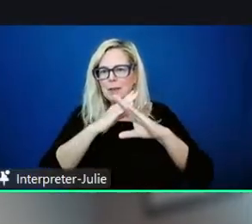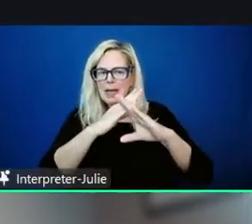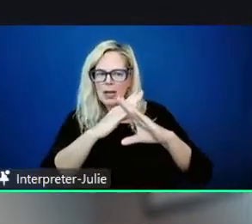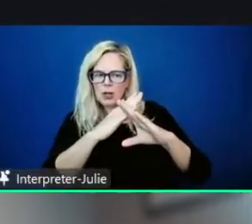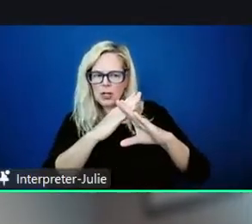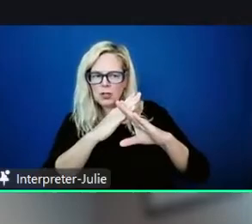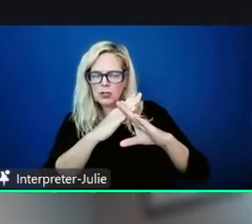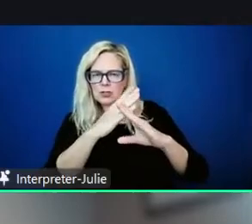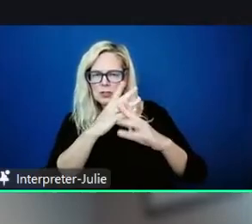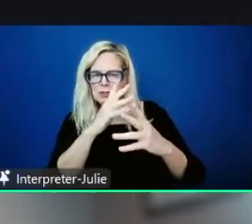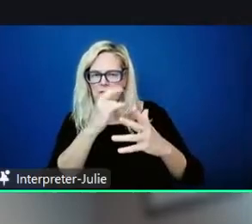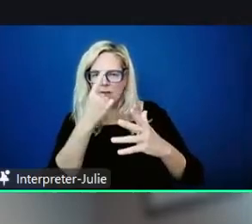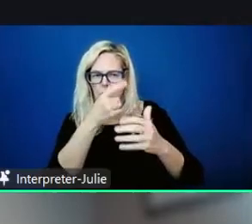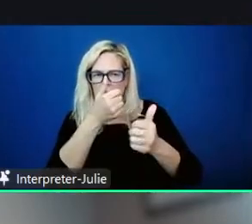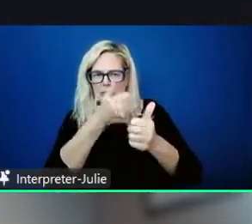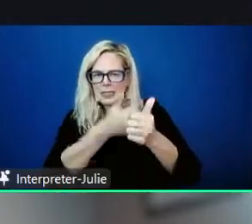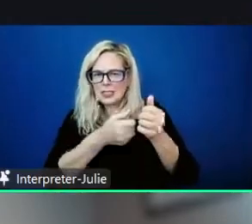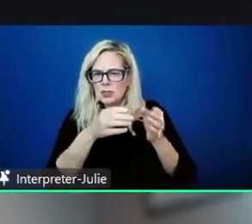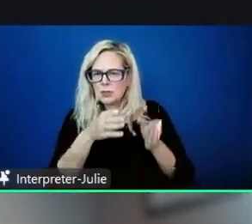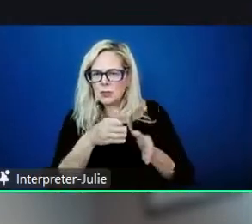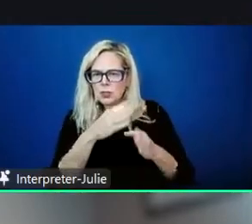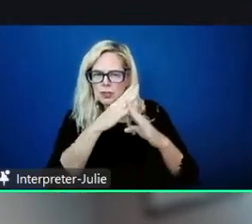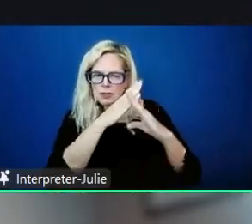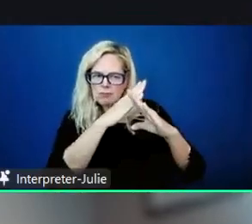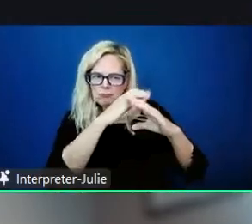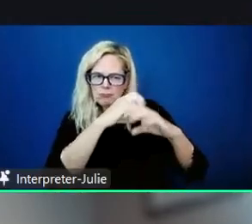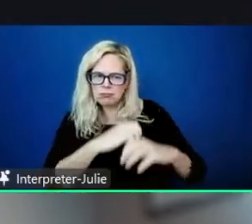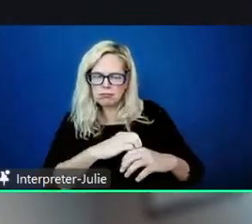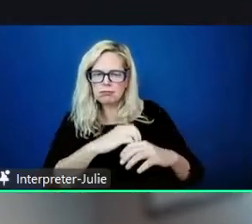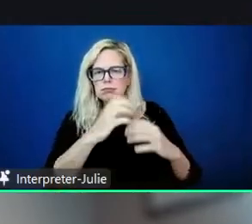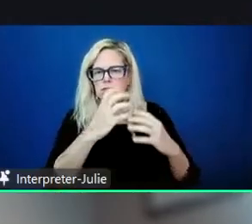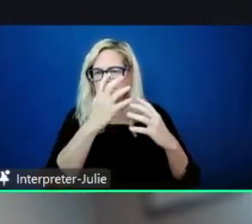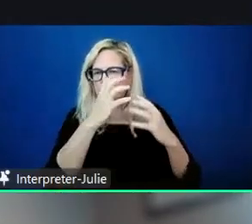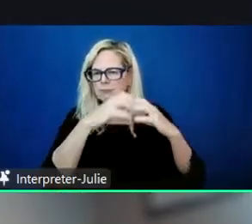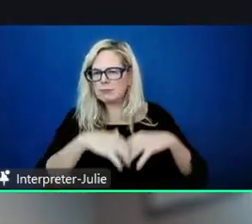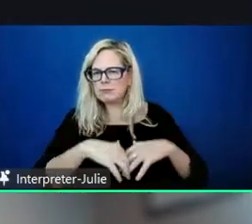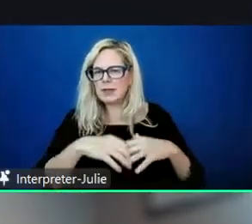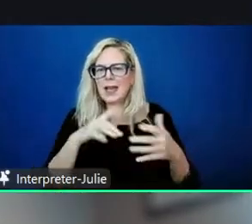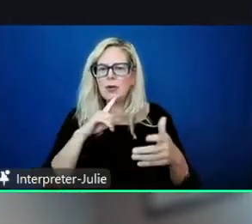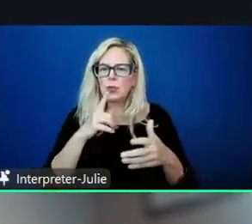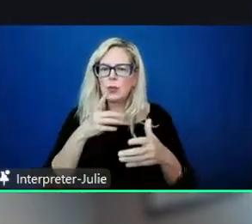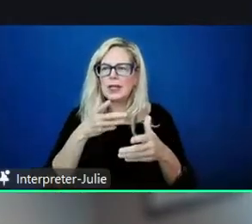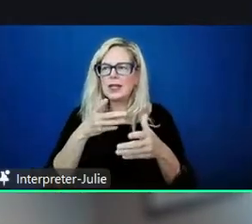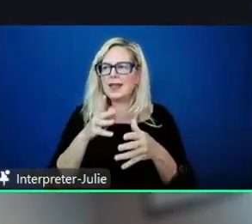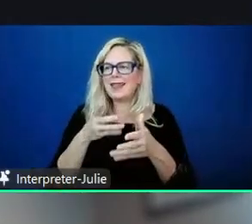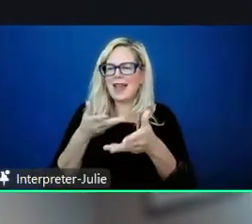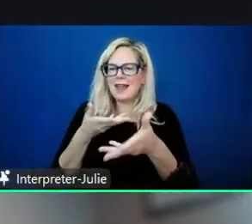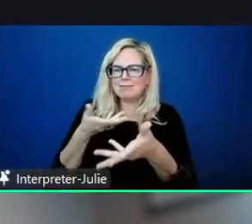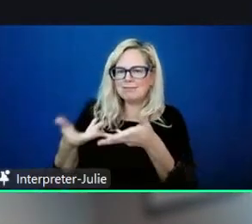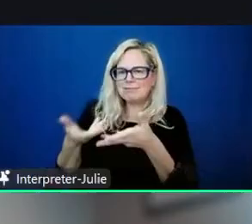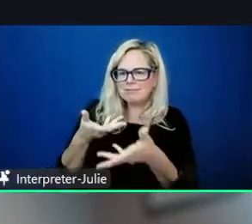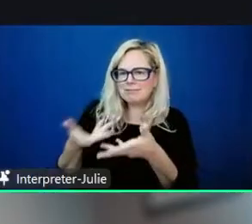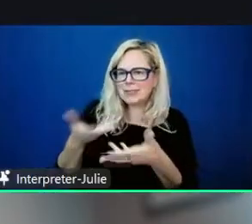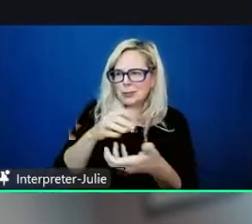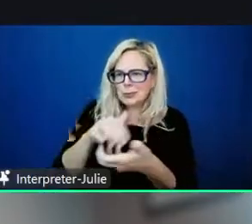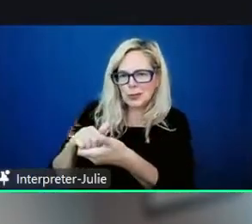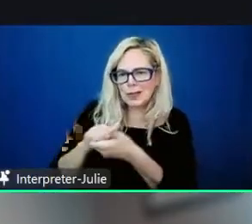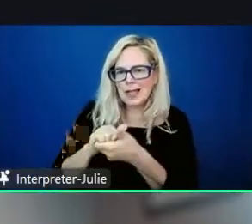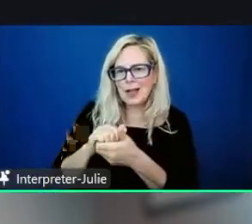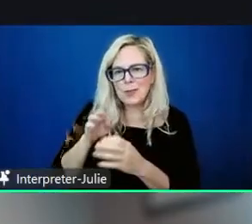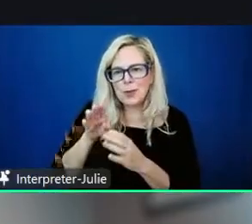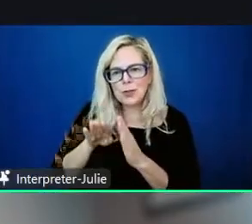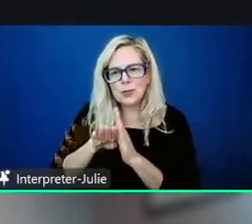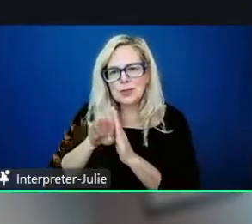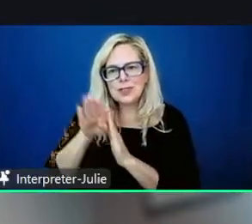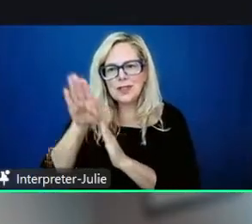learner. And then engaging in the interactive process, which is so important to collaborate, develop accommodations that are reasonable and do